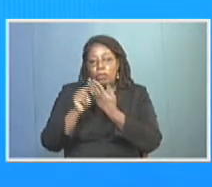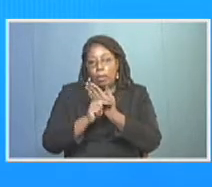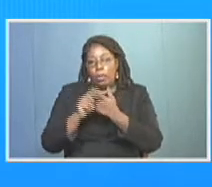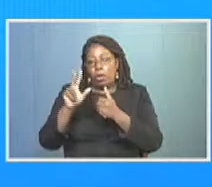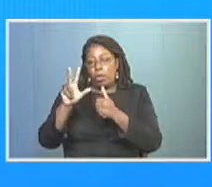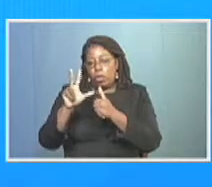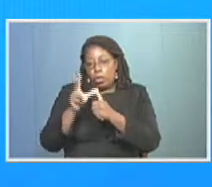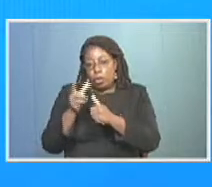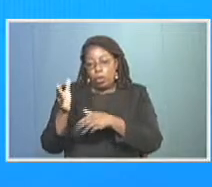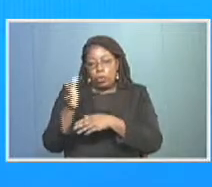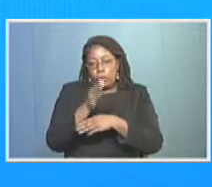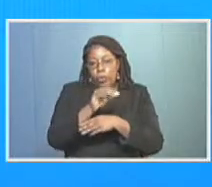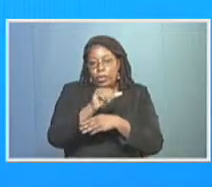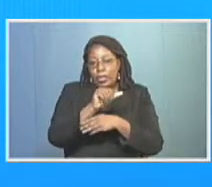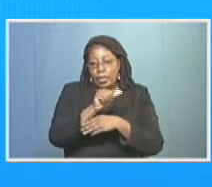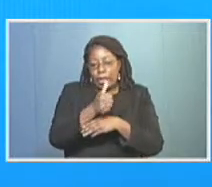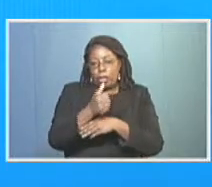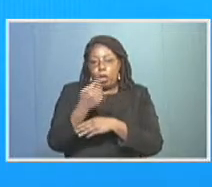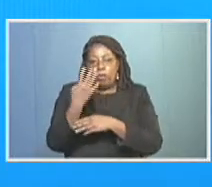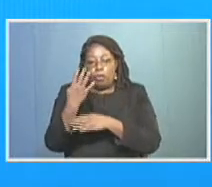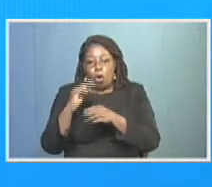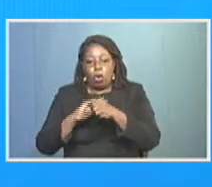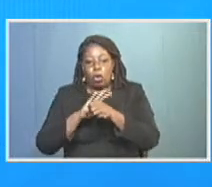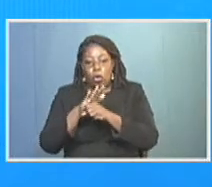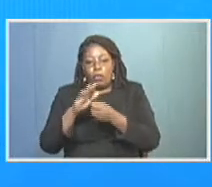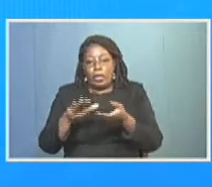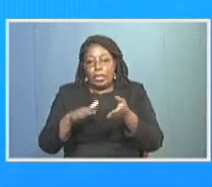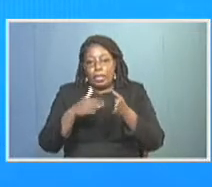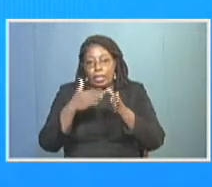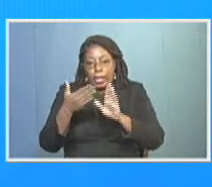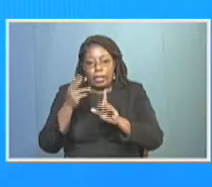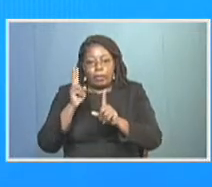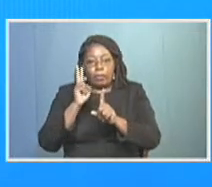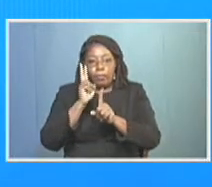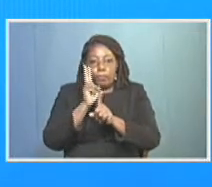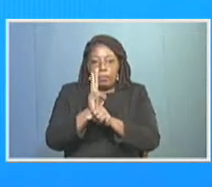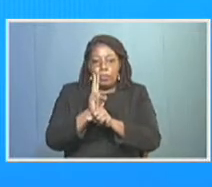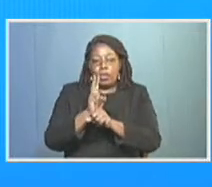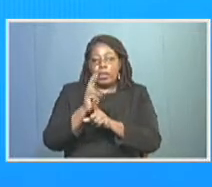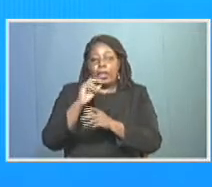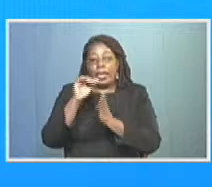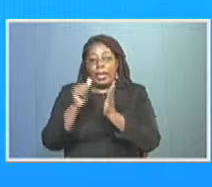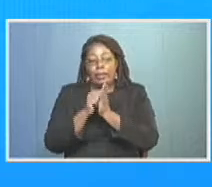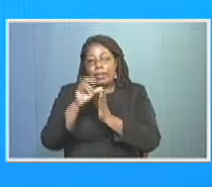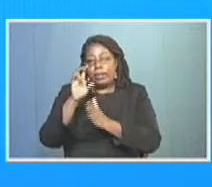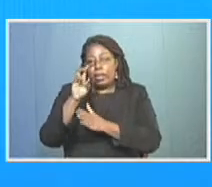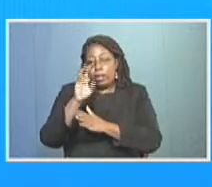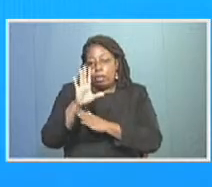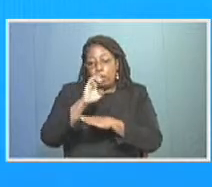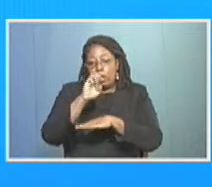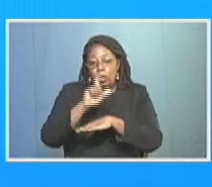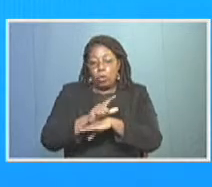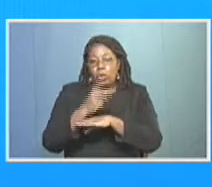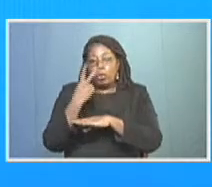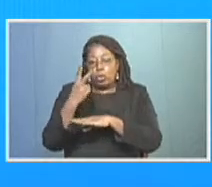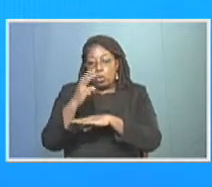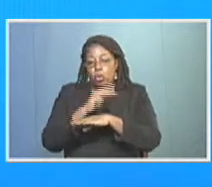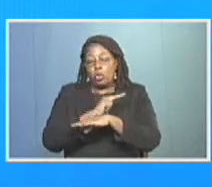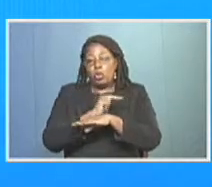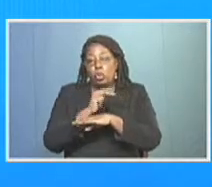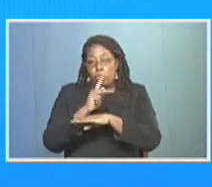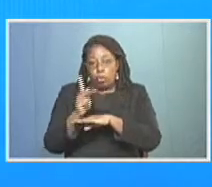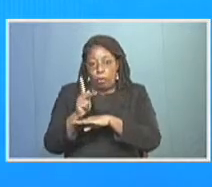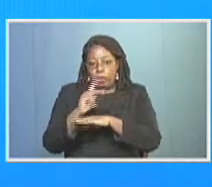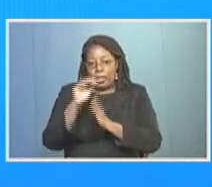and November 10th, there were 4 COVID deaths. The victims, a 74-year-old man from Eleuthera, 2 New Providence